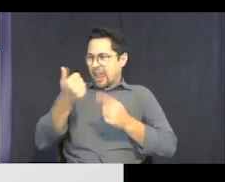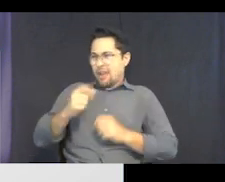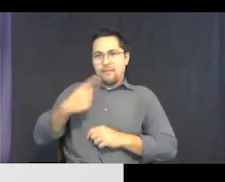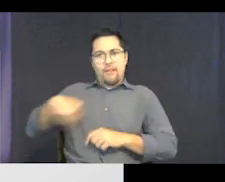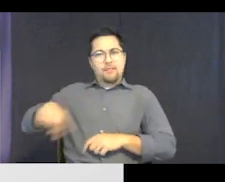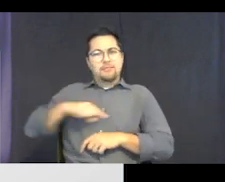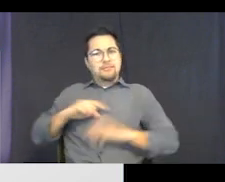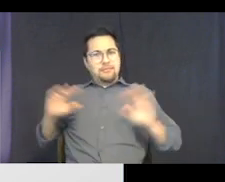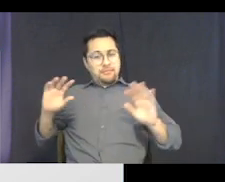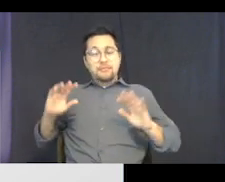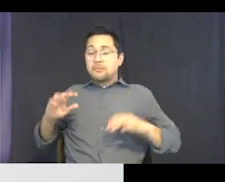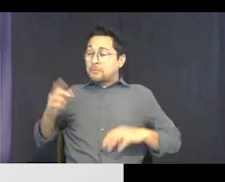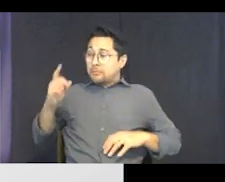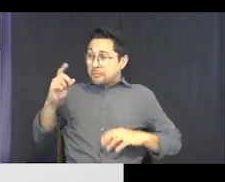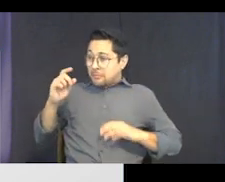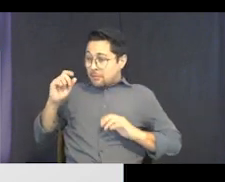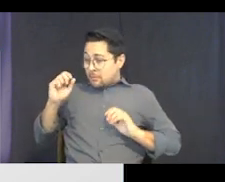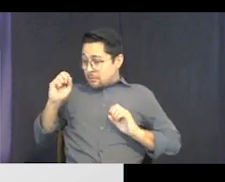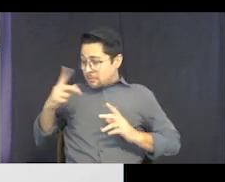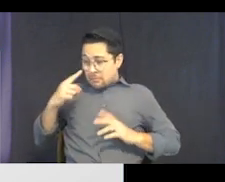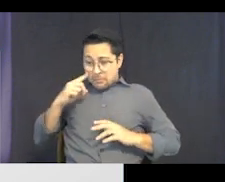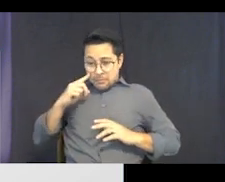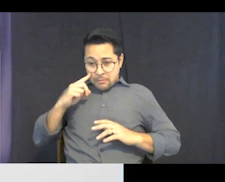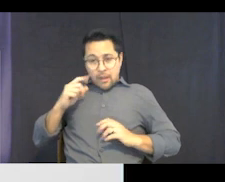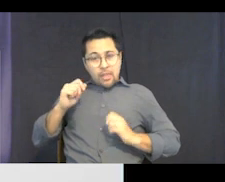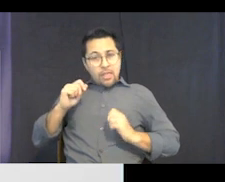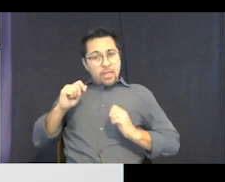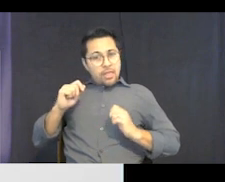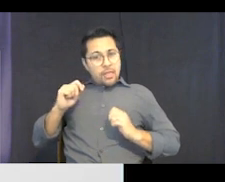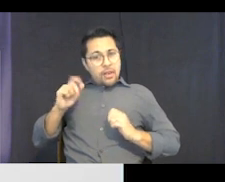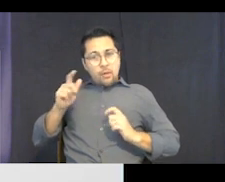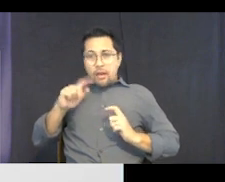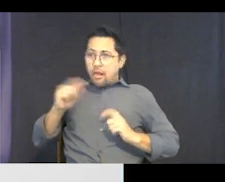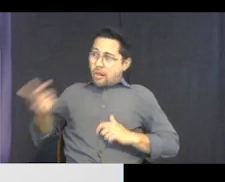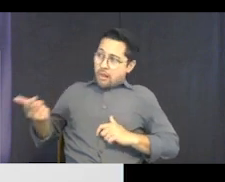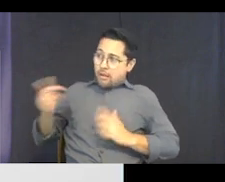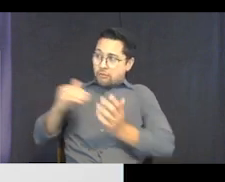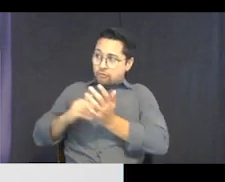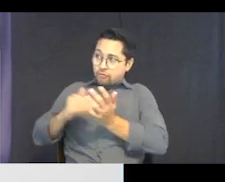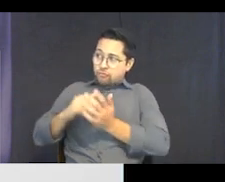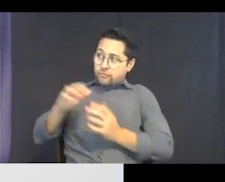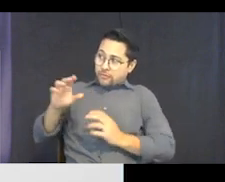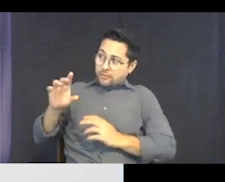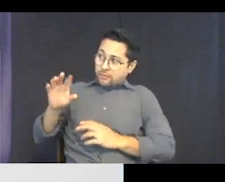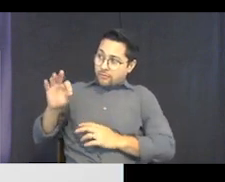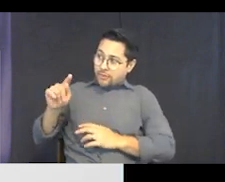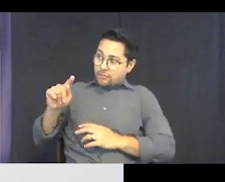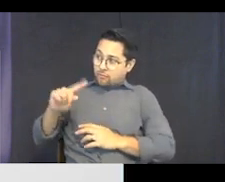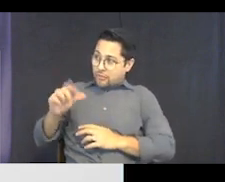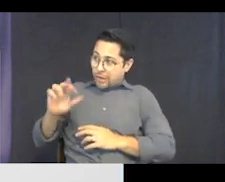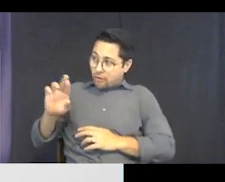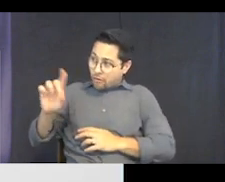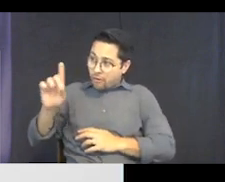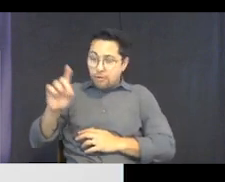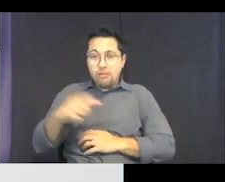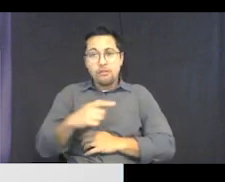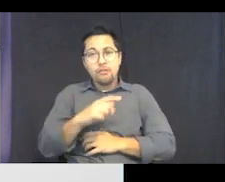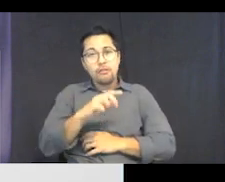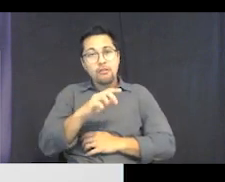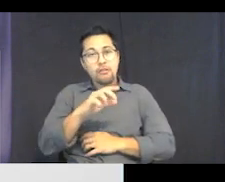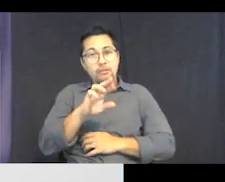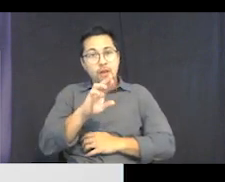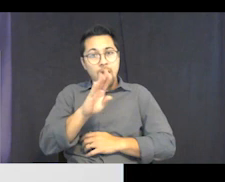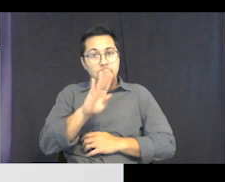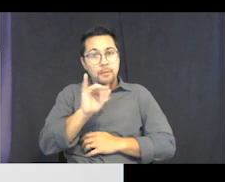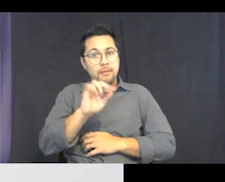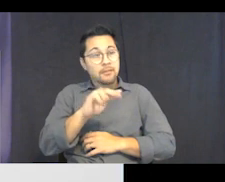that, I think I'm going to go ahead and just tag you back in, Dr. Fitzgerald or Robin. Do you have any closing comments